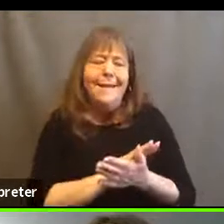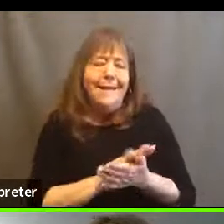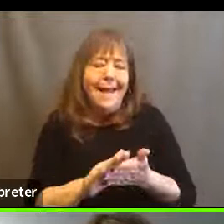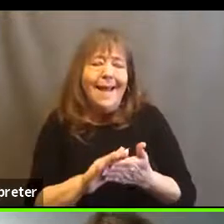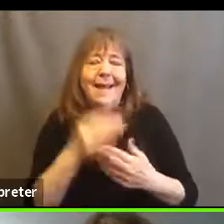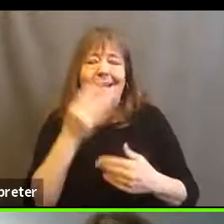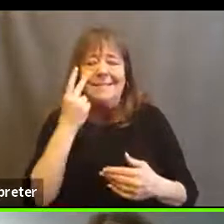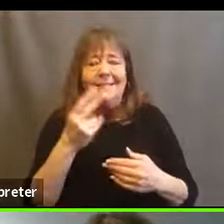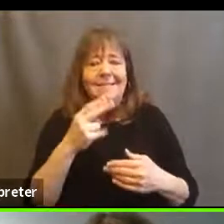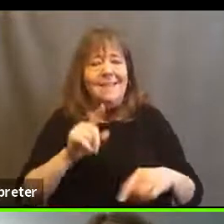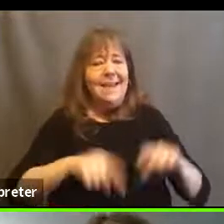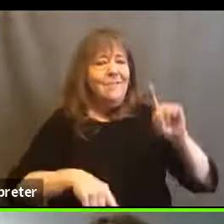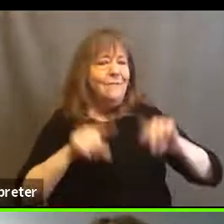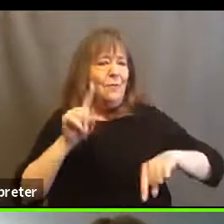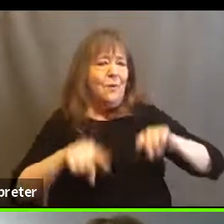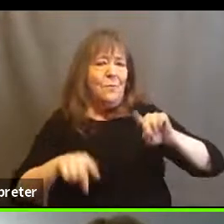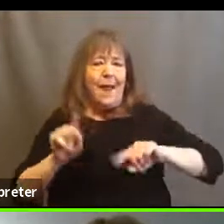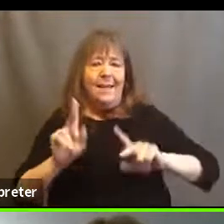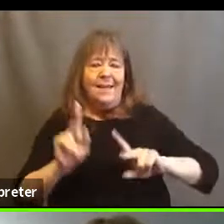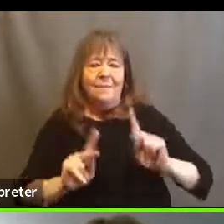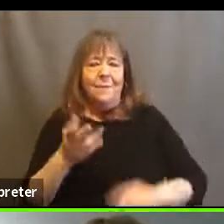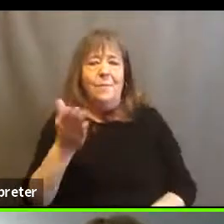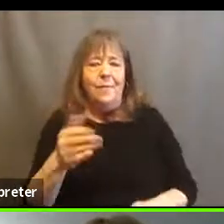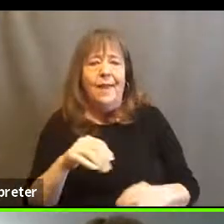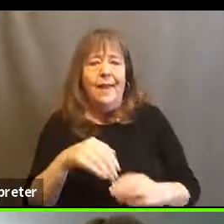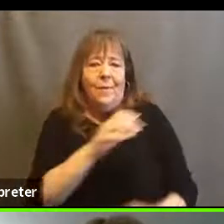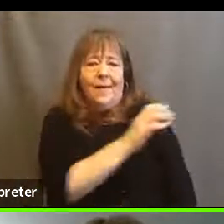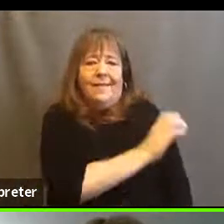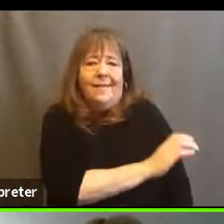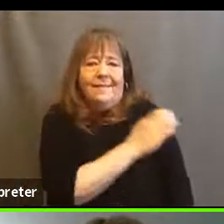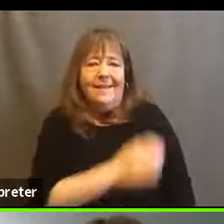wide range of people who are at our clinic.